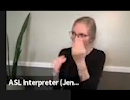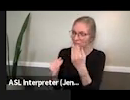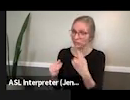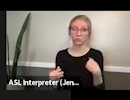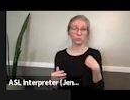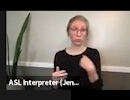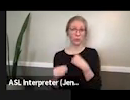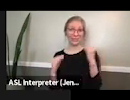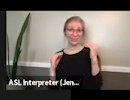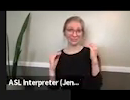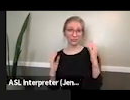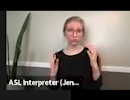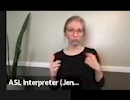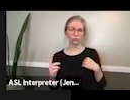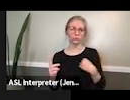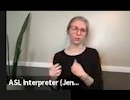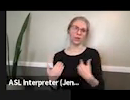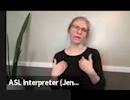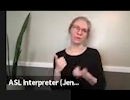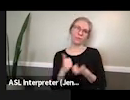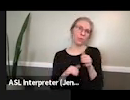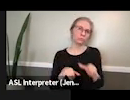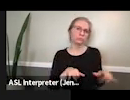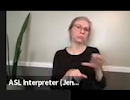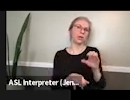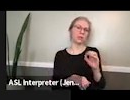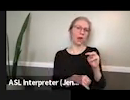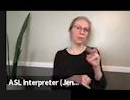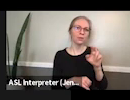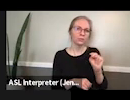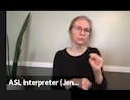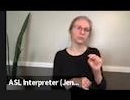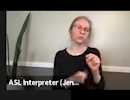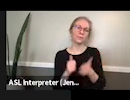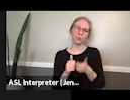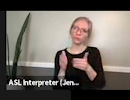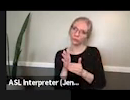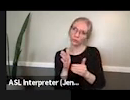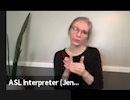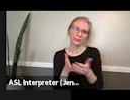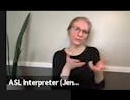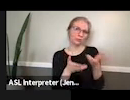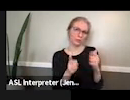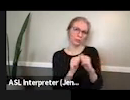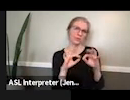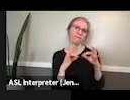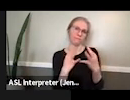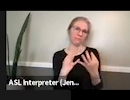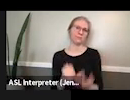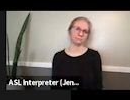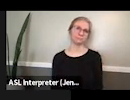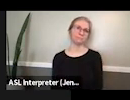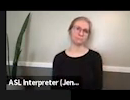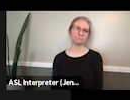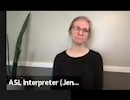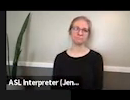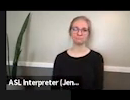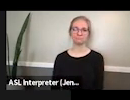we're the ones that have the most common, most frequent interactions with the family.